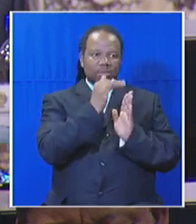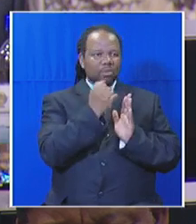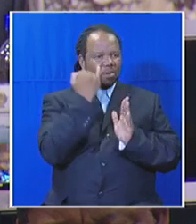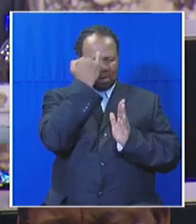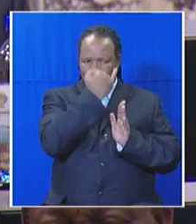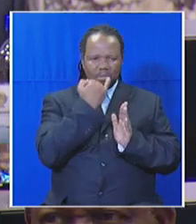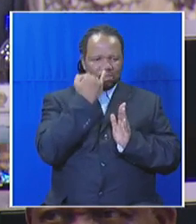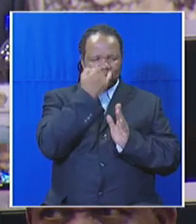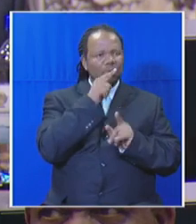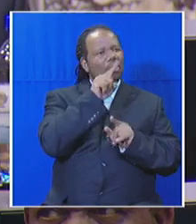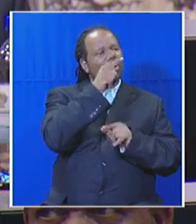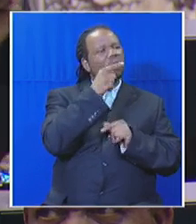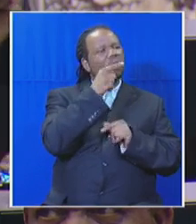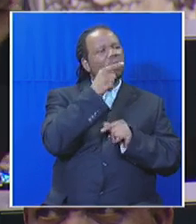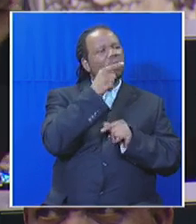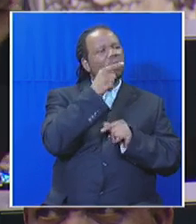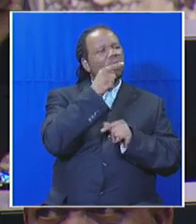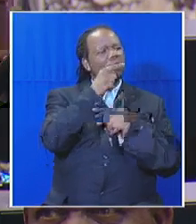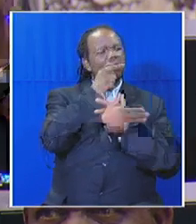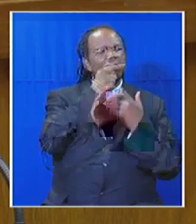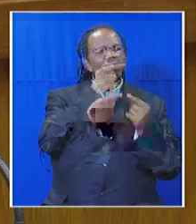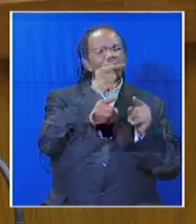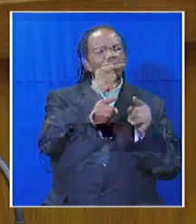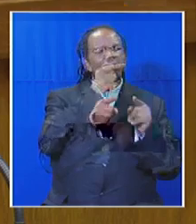to operate? Thank you. The Honorable.